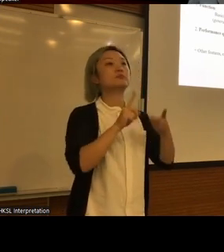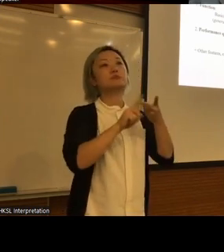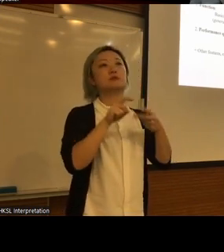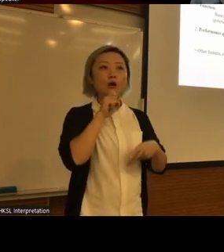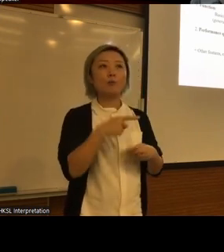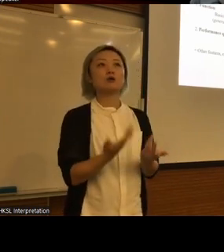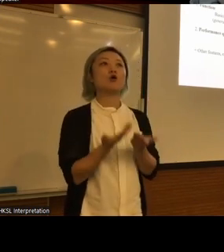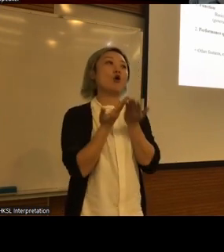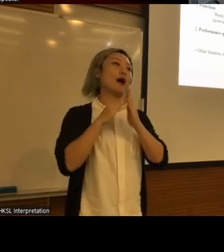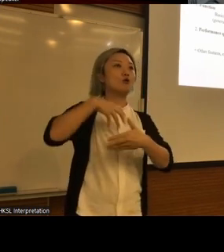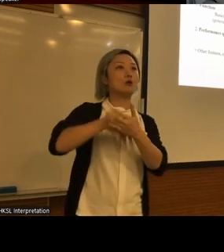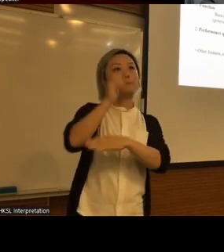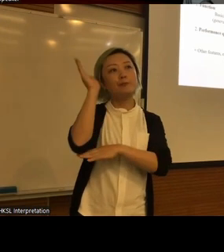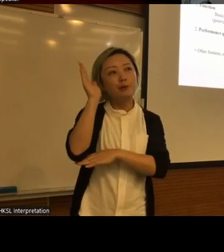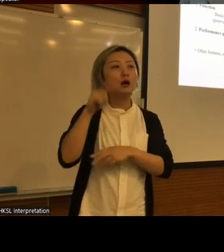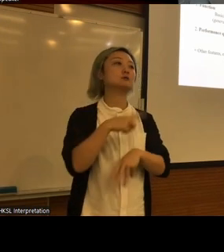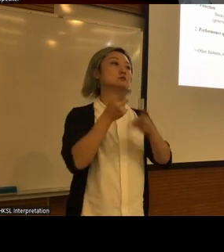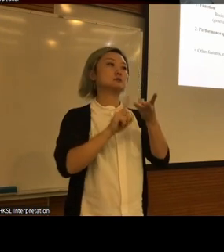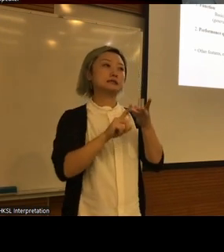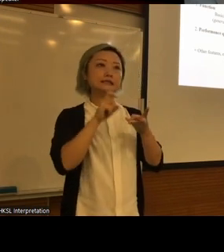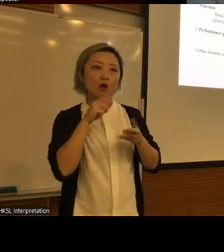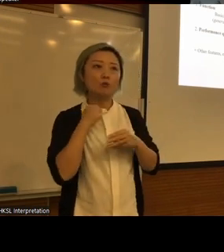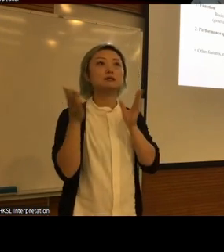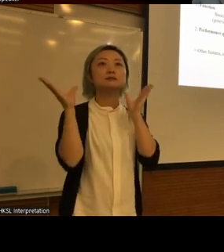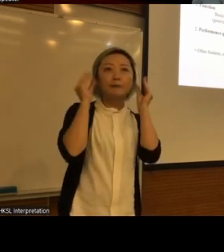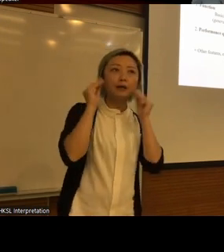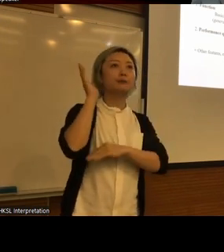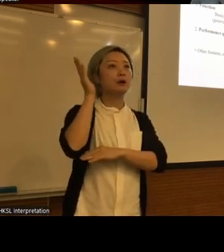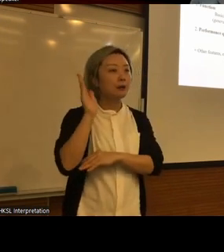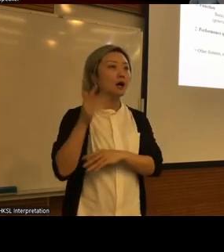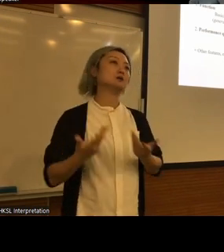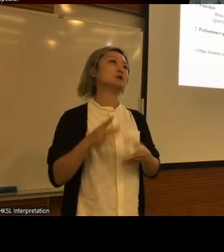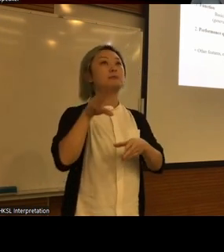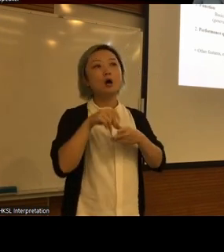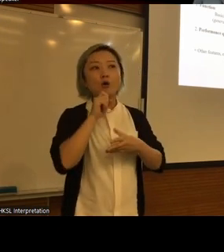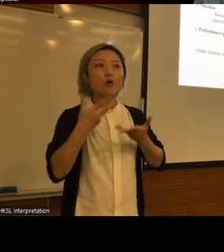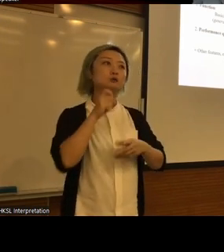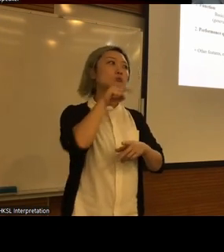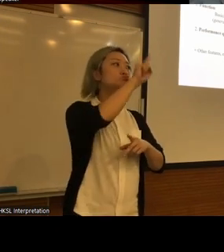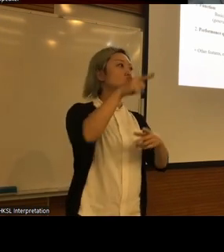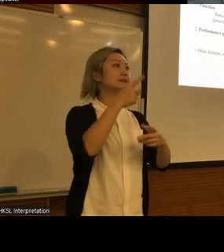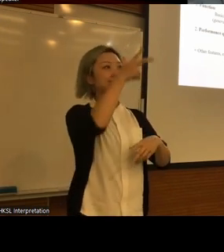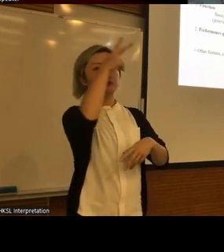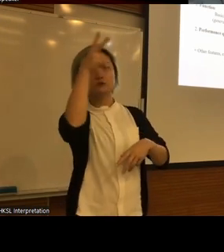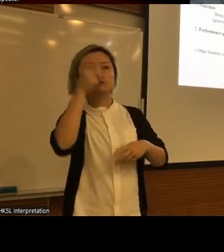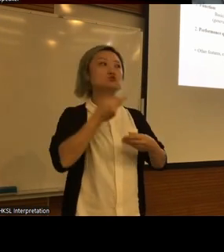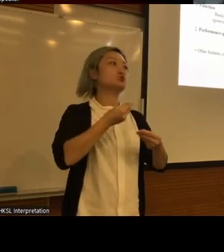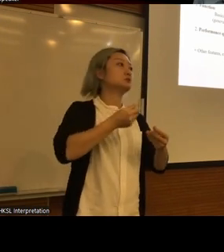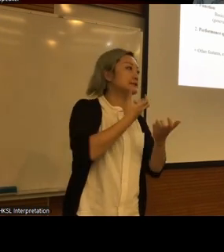press conferences, interpreting on TV, negotiations, even high-level court